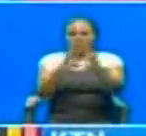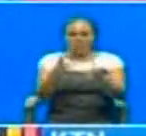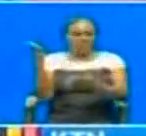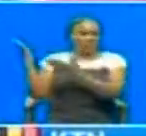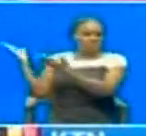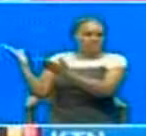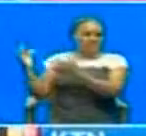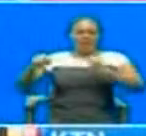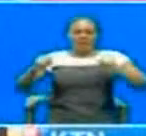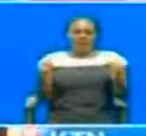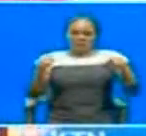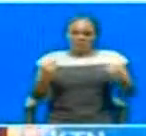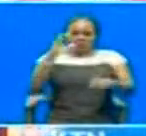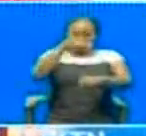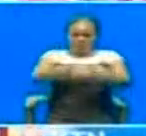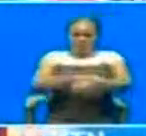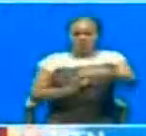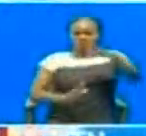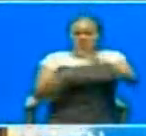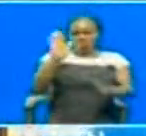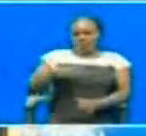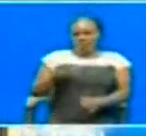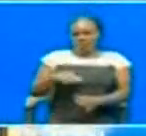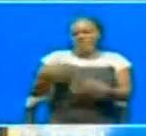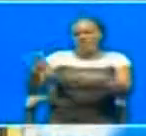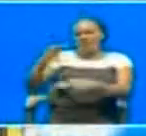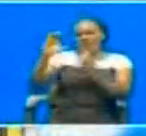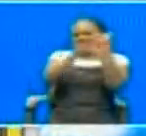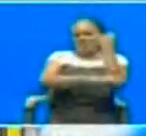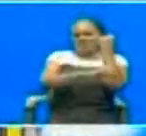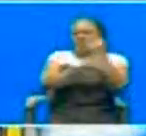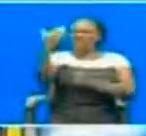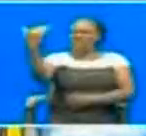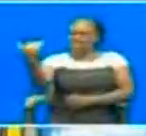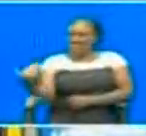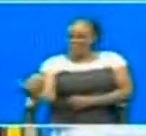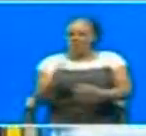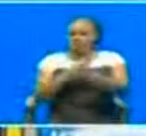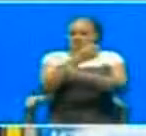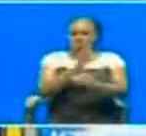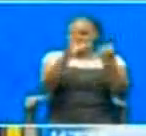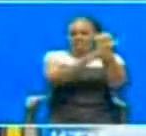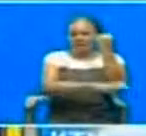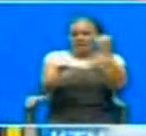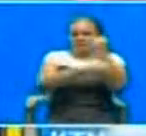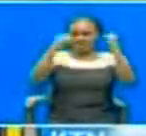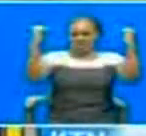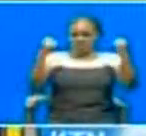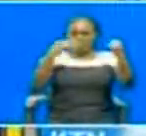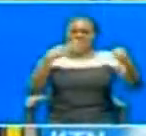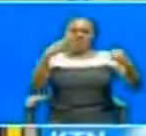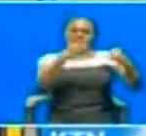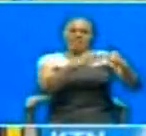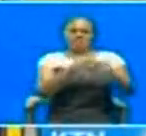is glad to have ensured the senior women's race did not leave the country while becoming the youngest World Cross Country champion in the 8 kilometers